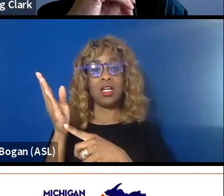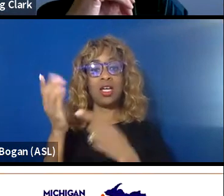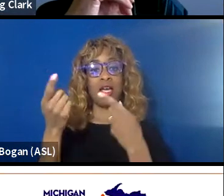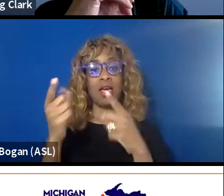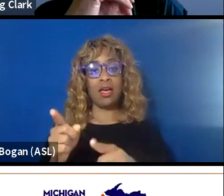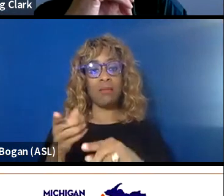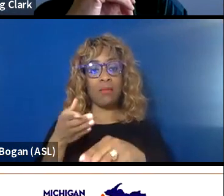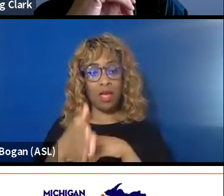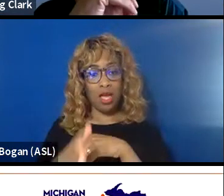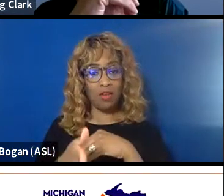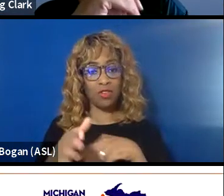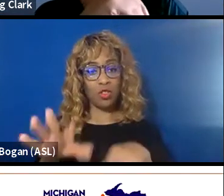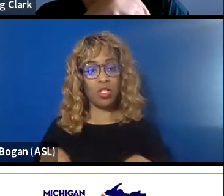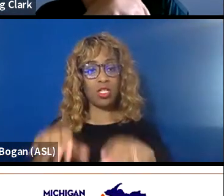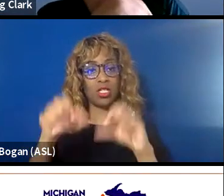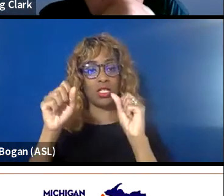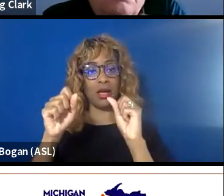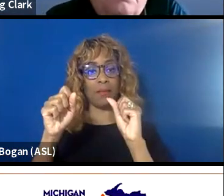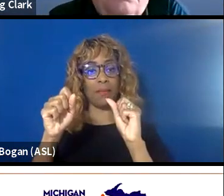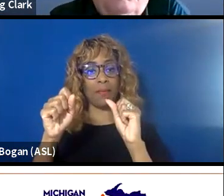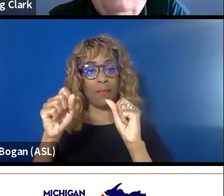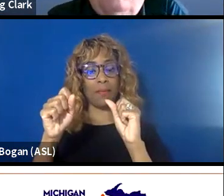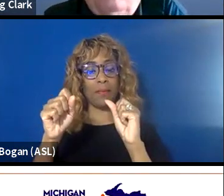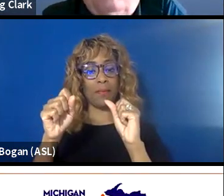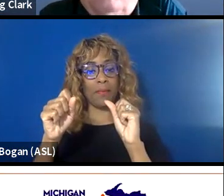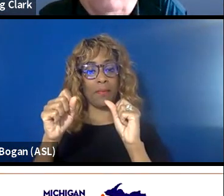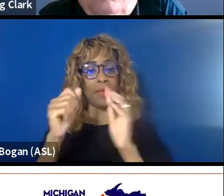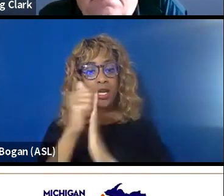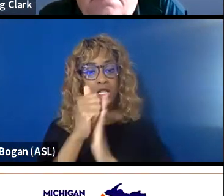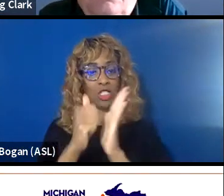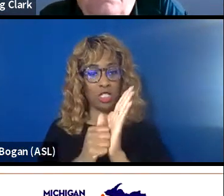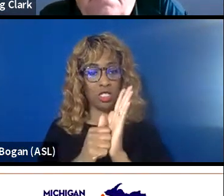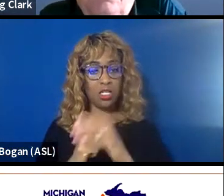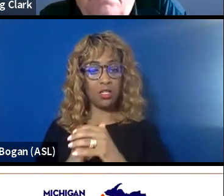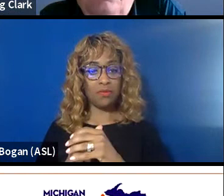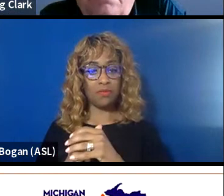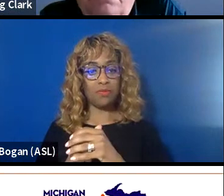agenda after adoption of the agenda is the motion to amend I have.